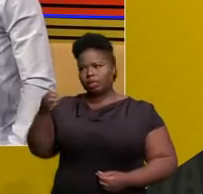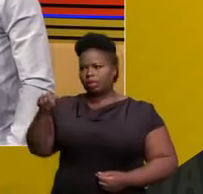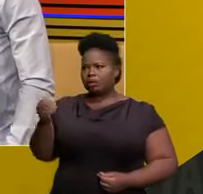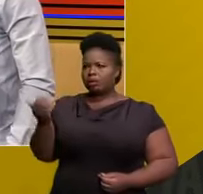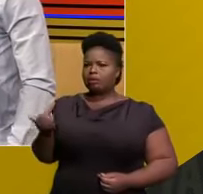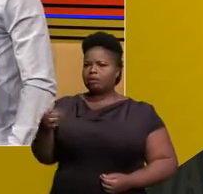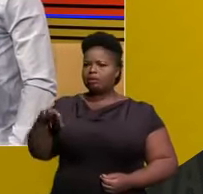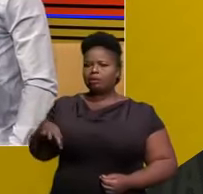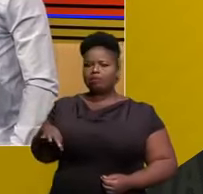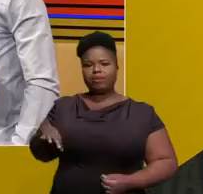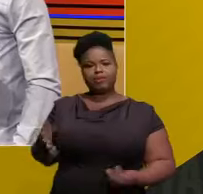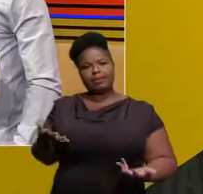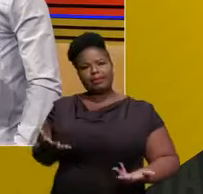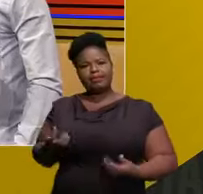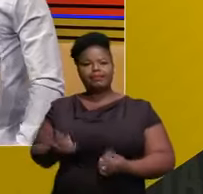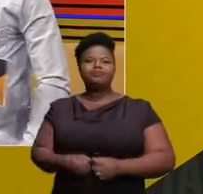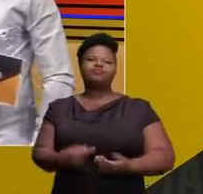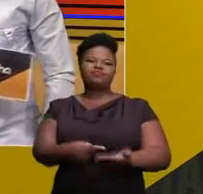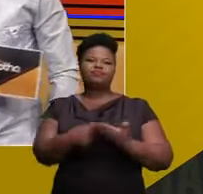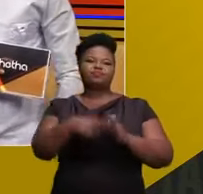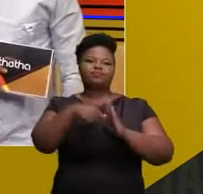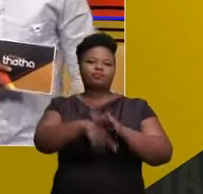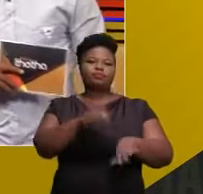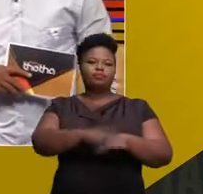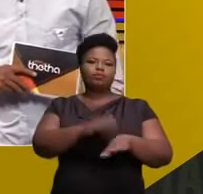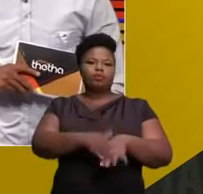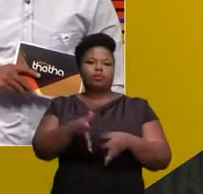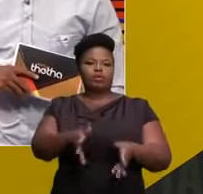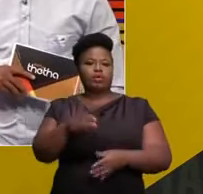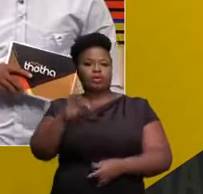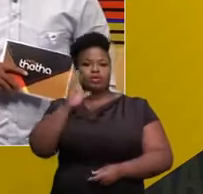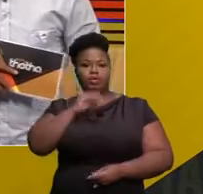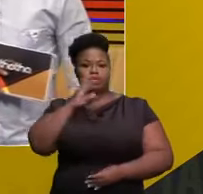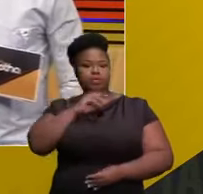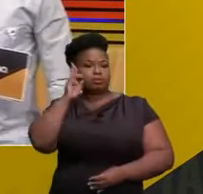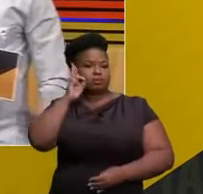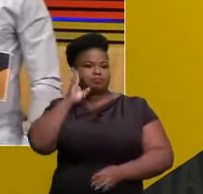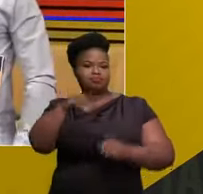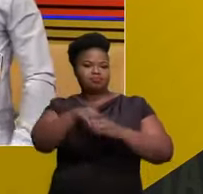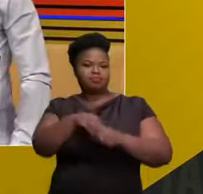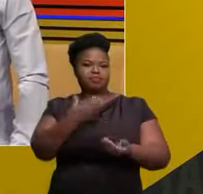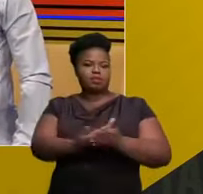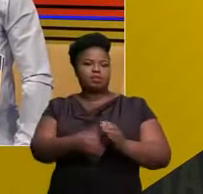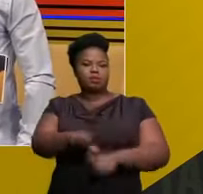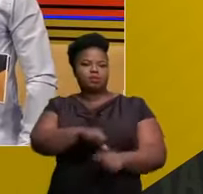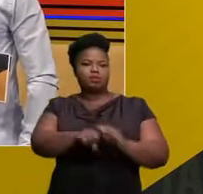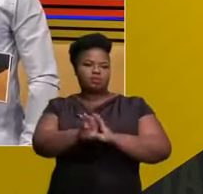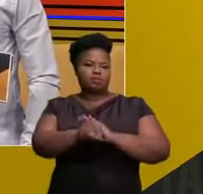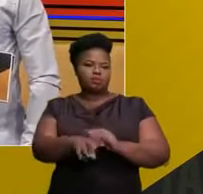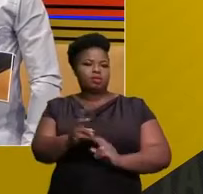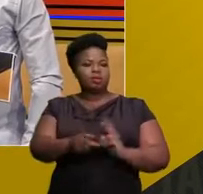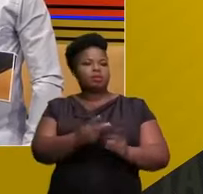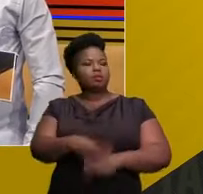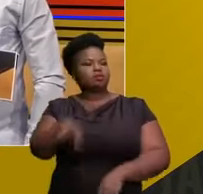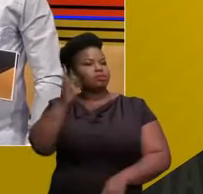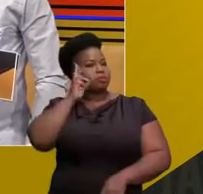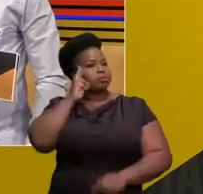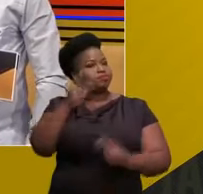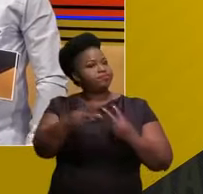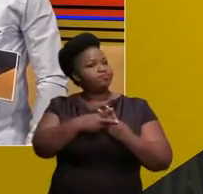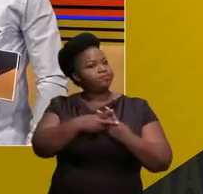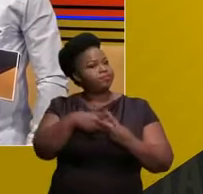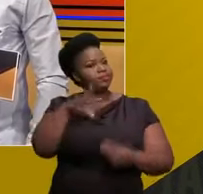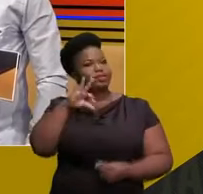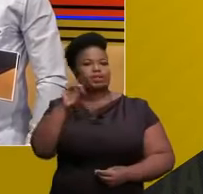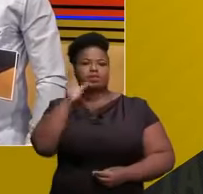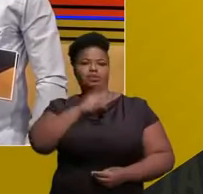is taken away from you? That's what we're going to be talking about. Remember, we can now join a conversation on social media. Just remember to